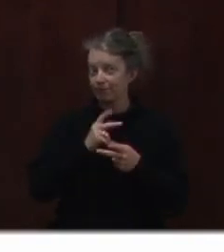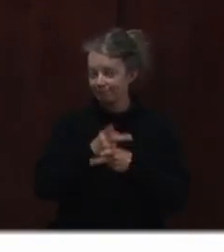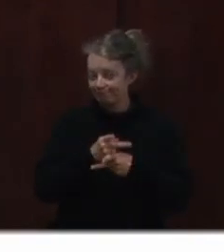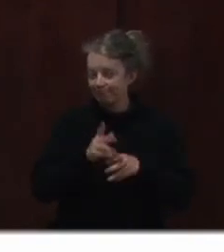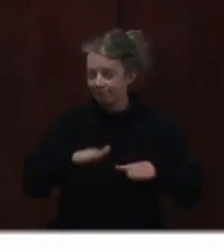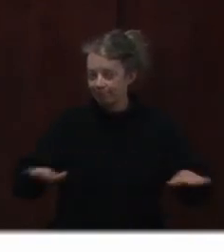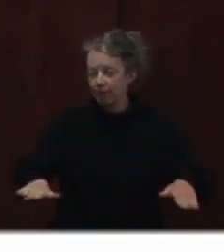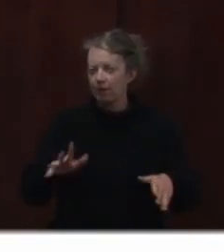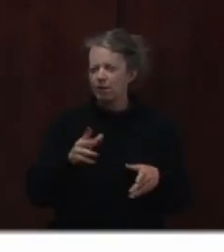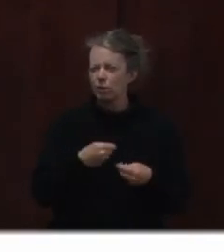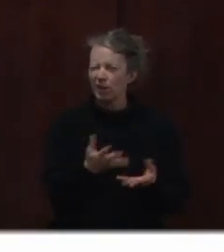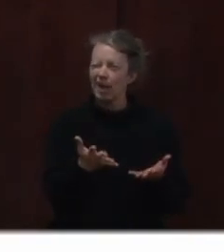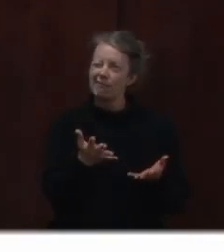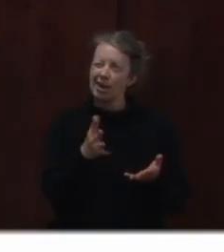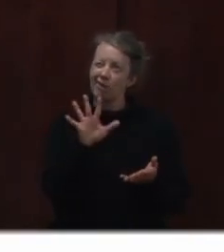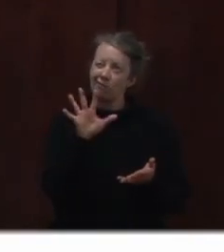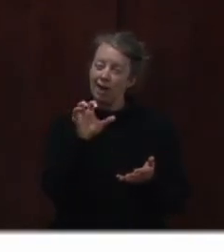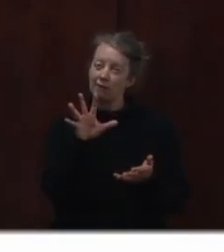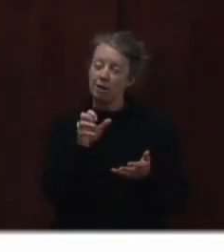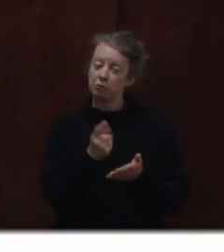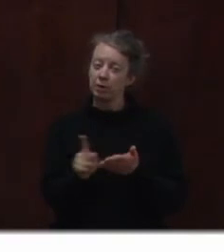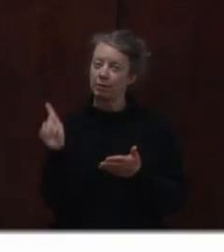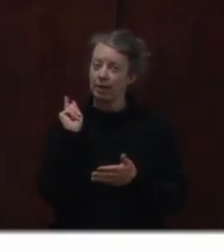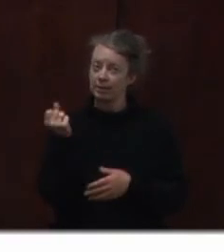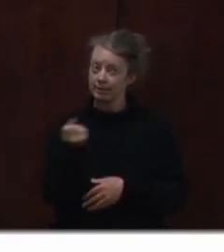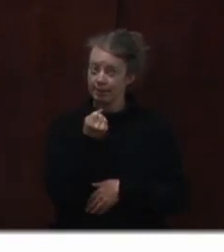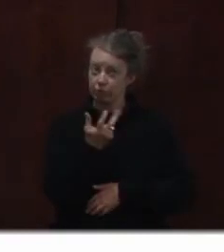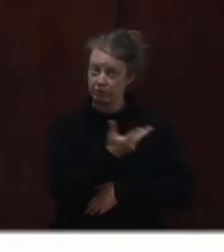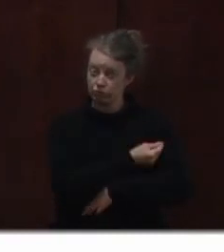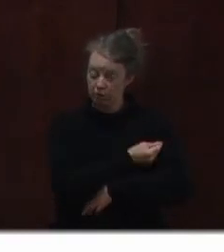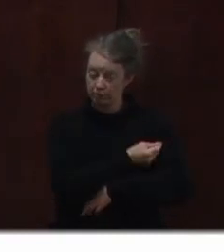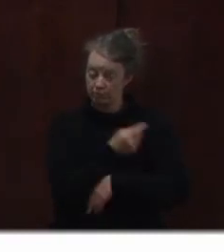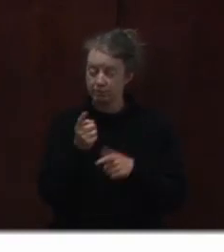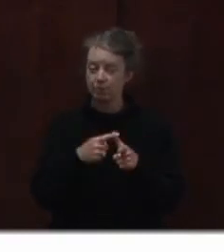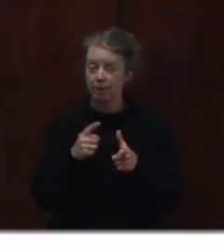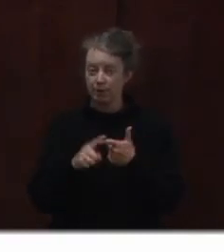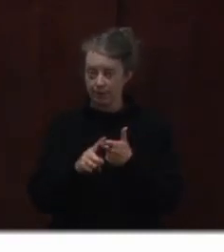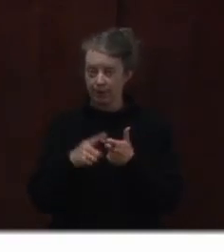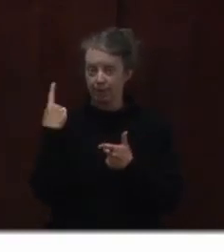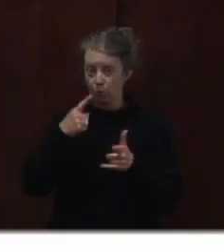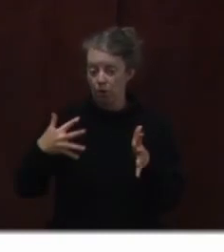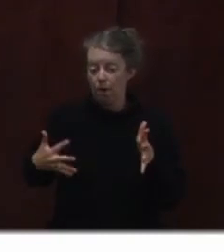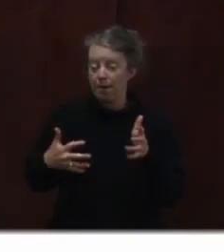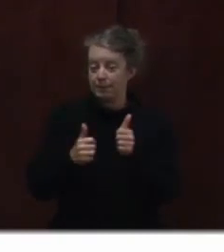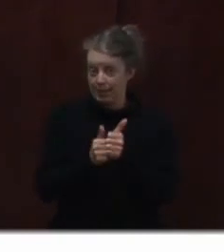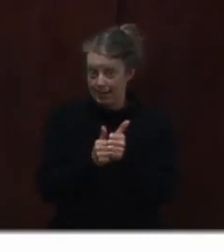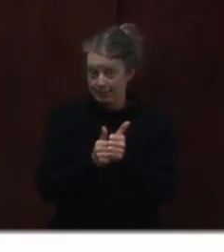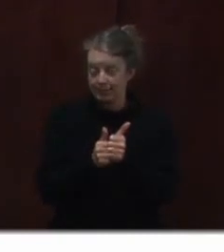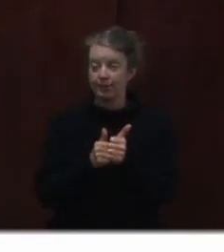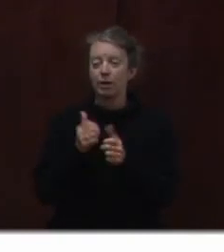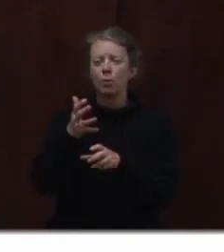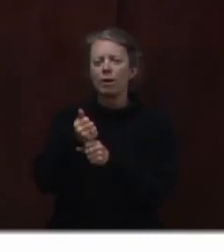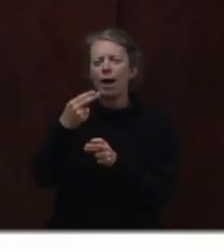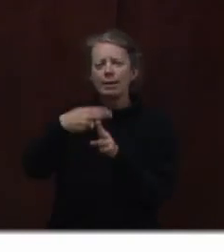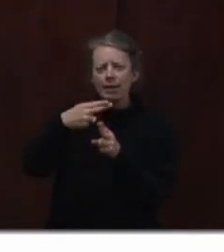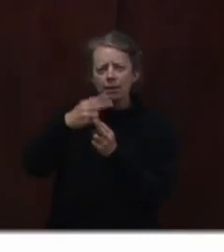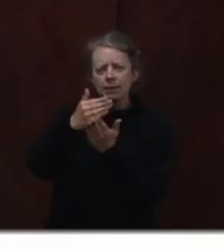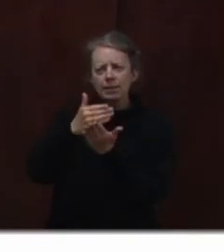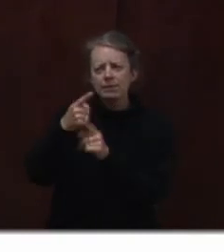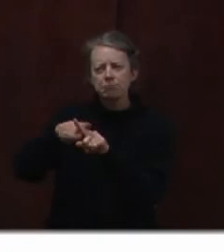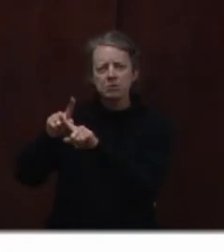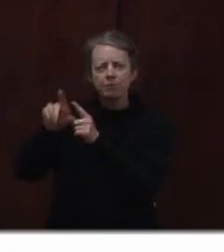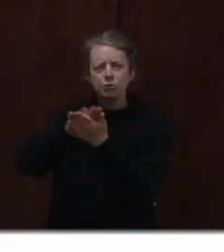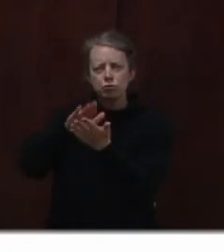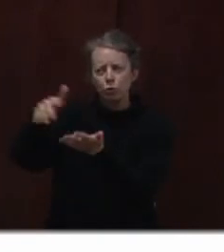about 500 last Saturday. And as an update, once the lists were submitted from our schools, we